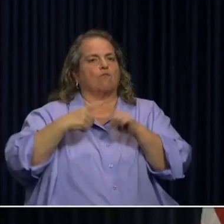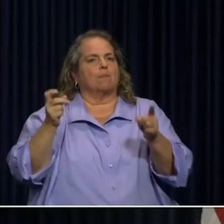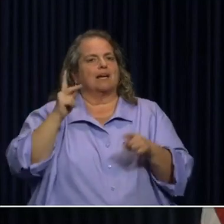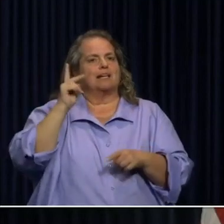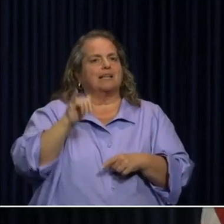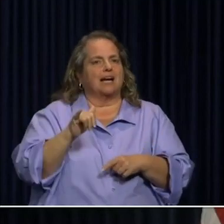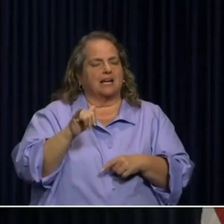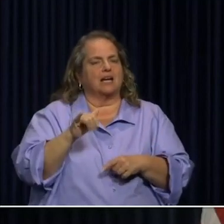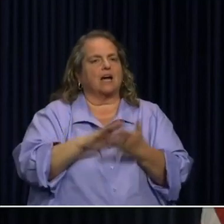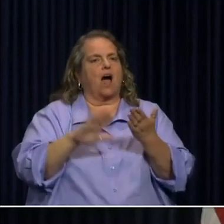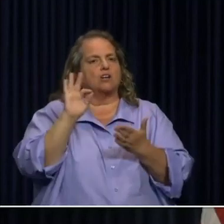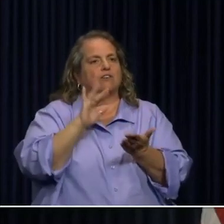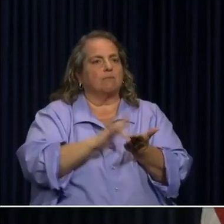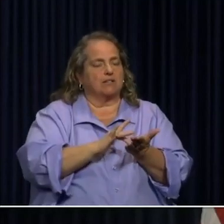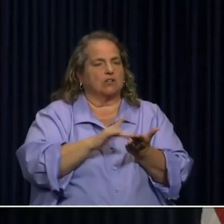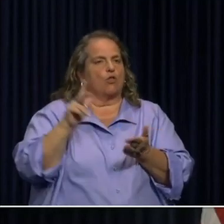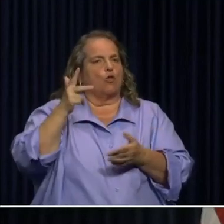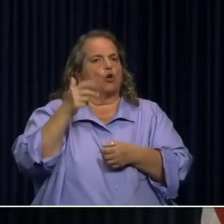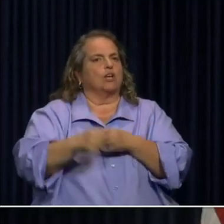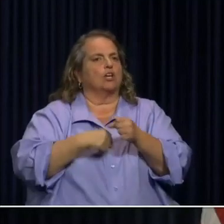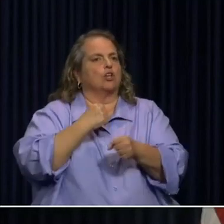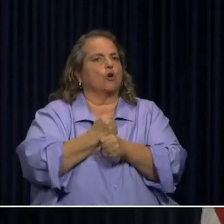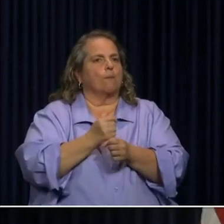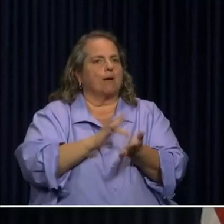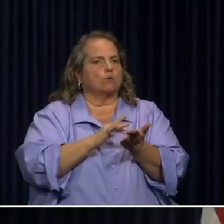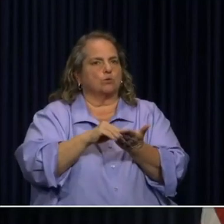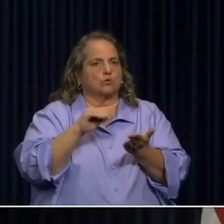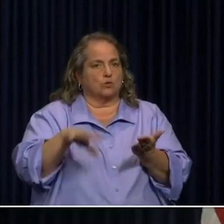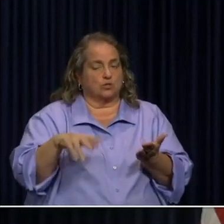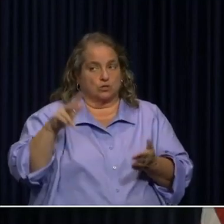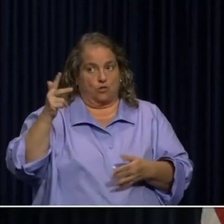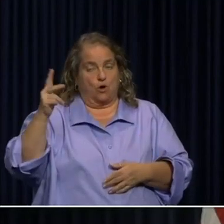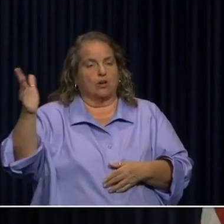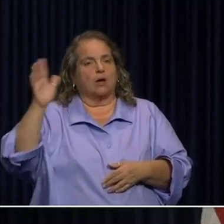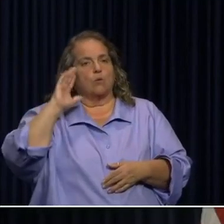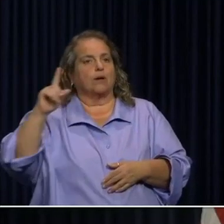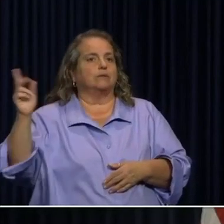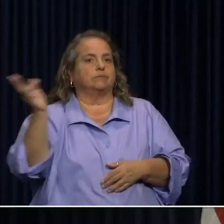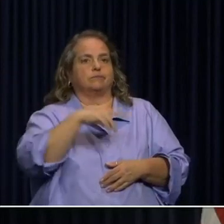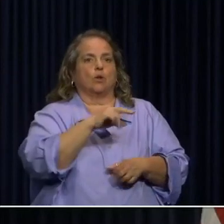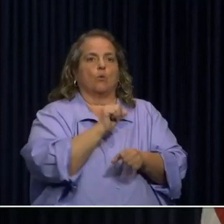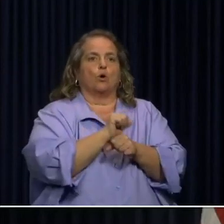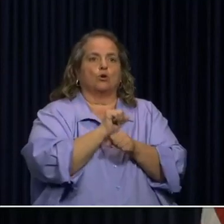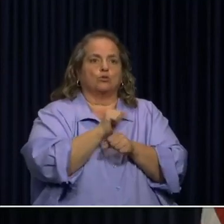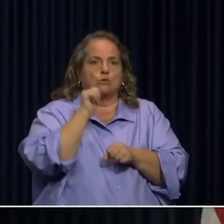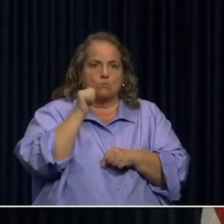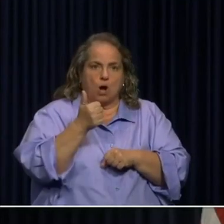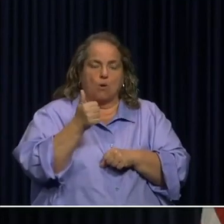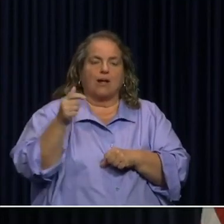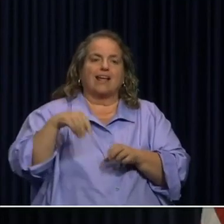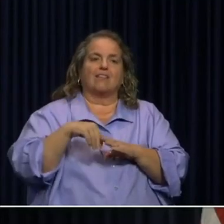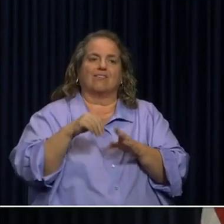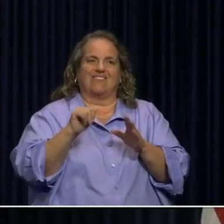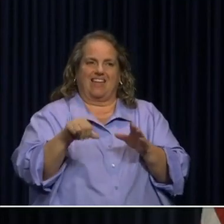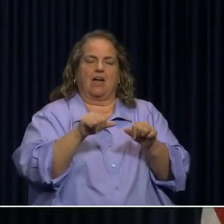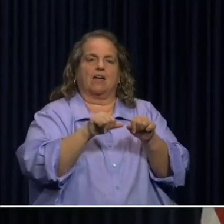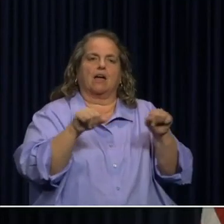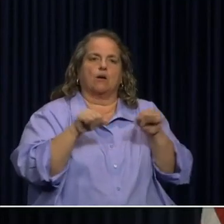third-year medical students, all four of them, and they are going to be deployed tomorrow. And so they will be out in the field helping the